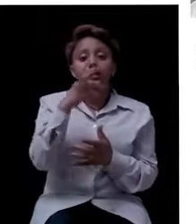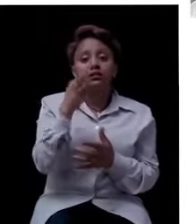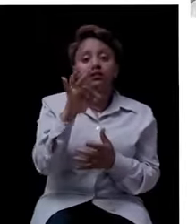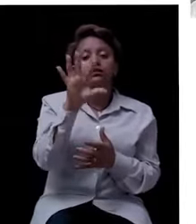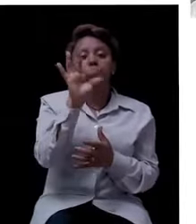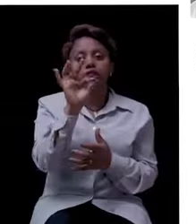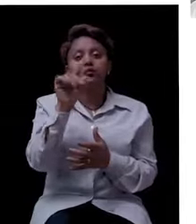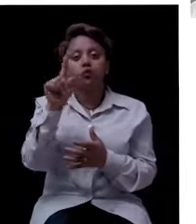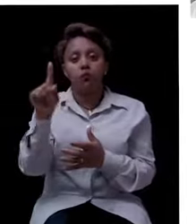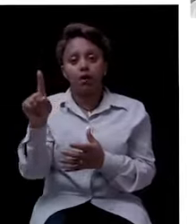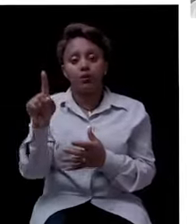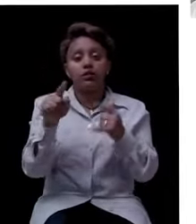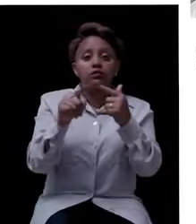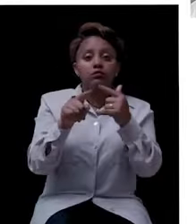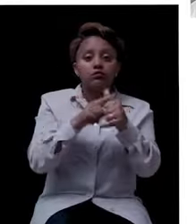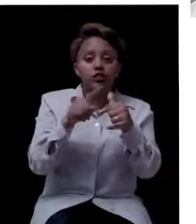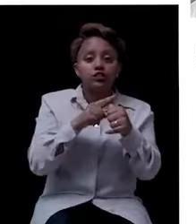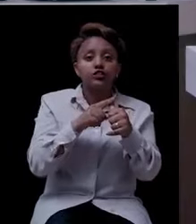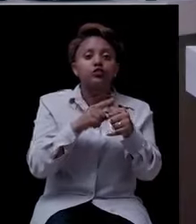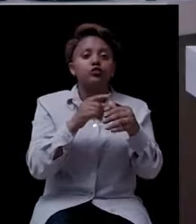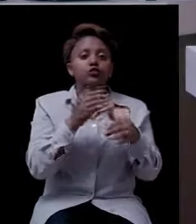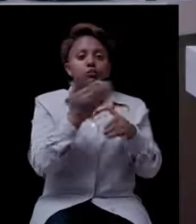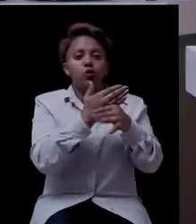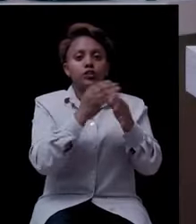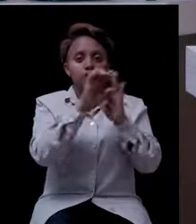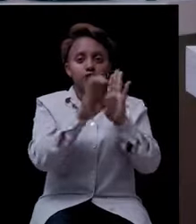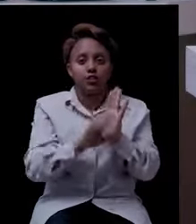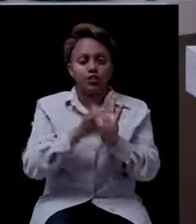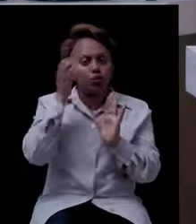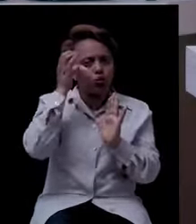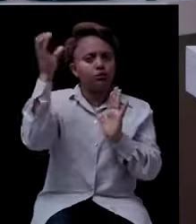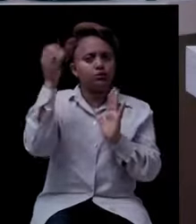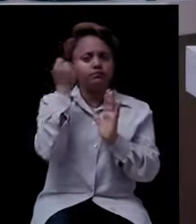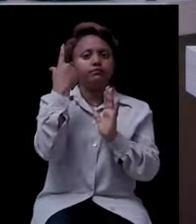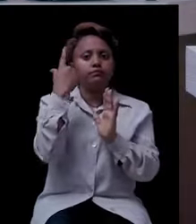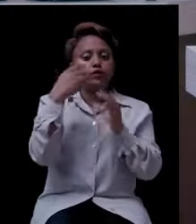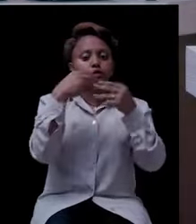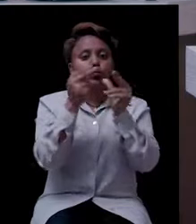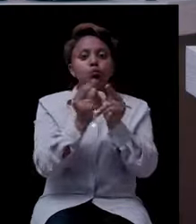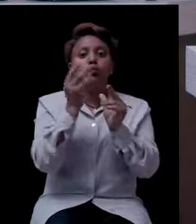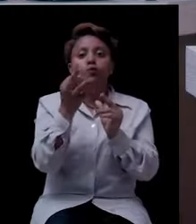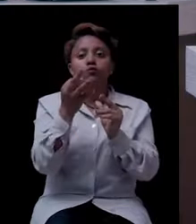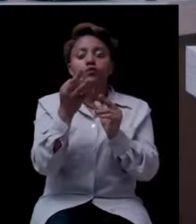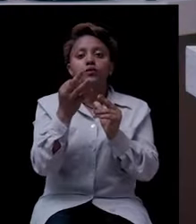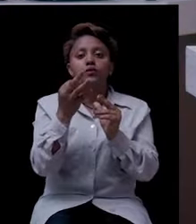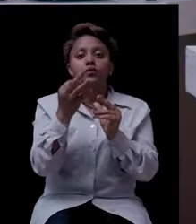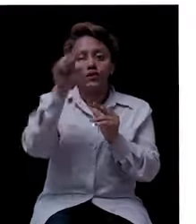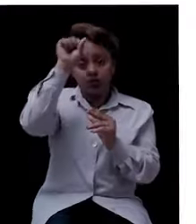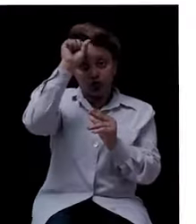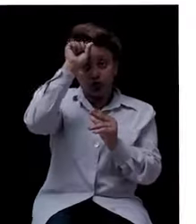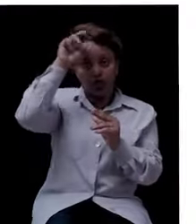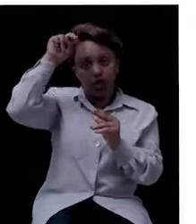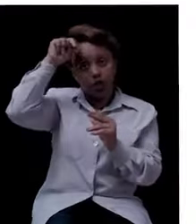in 1991. The first blockchain was popularized and conceptualized by a person or a group of people